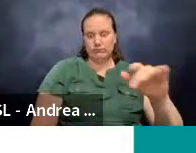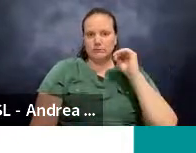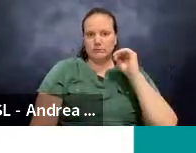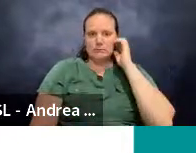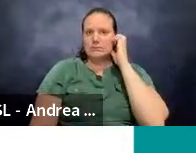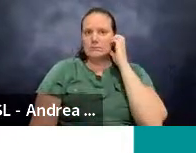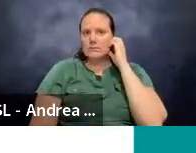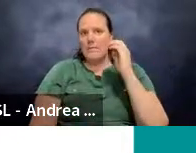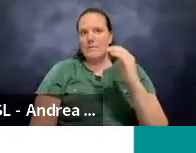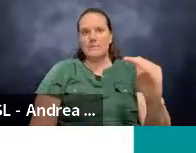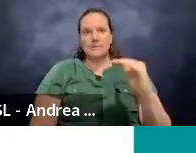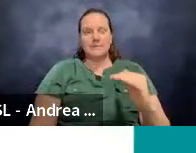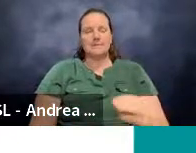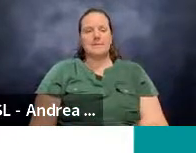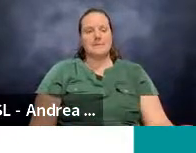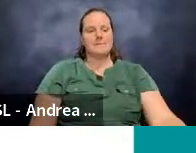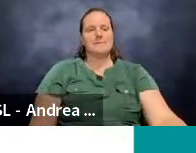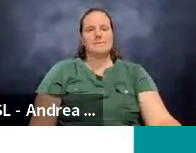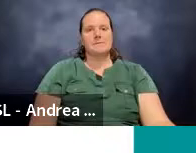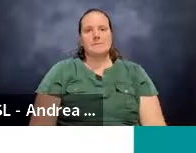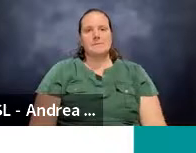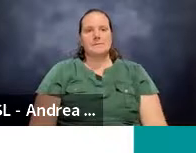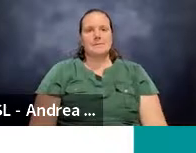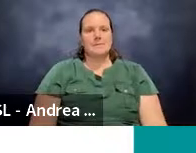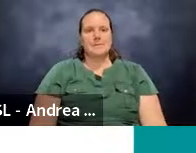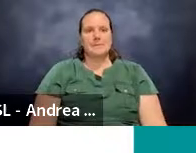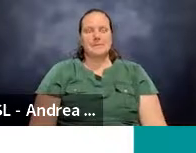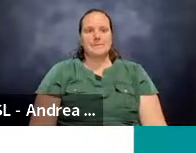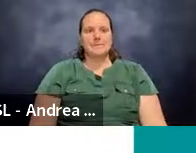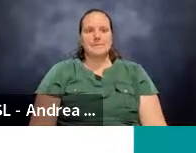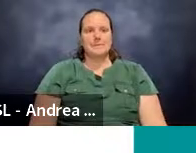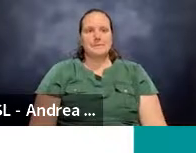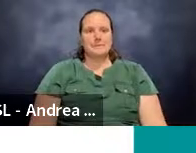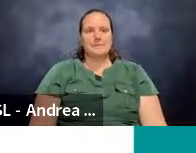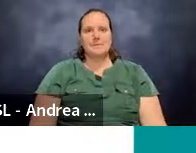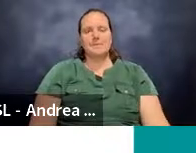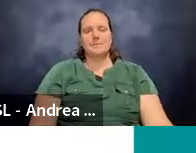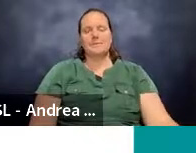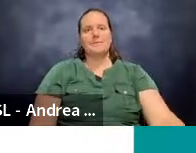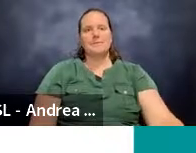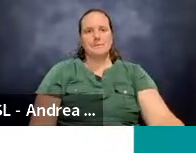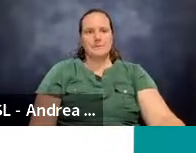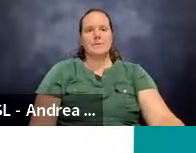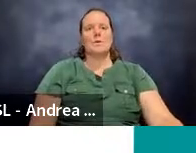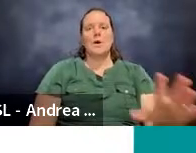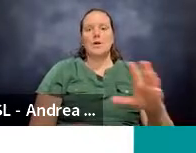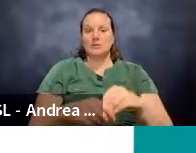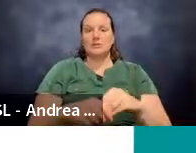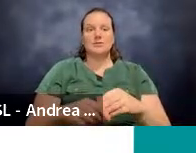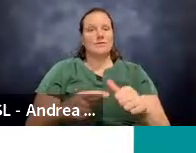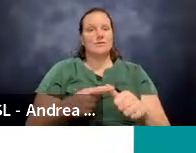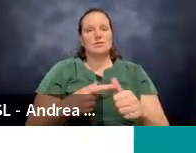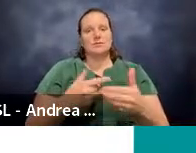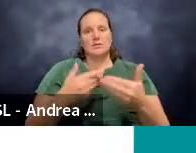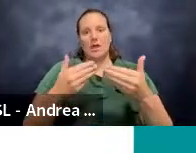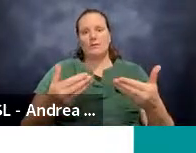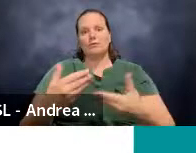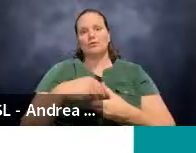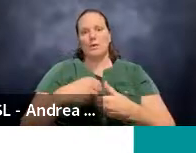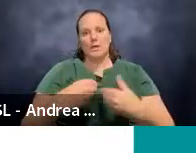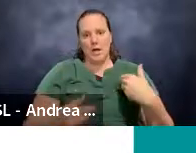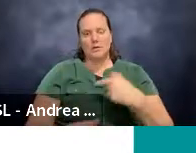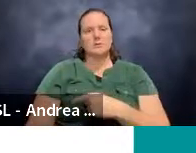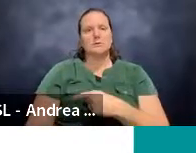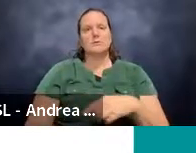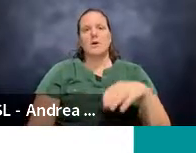And just a reminder of our meeting participation tips. First of all, we want to thank you all for joining us. Please join